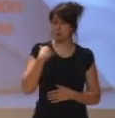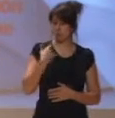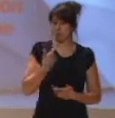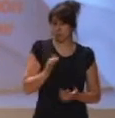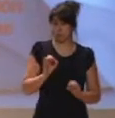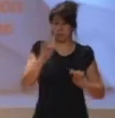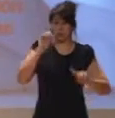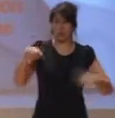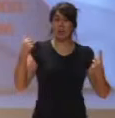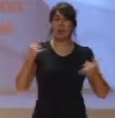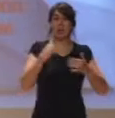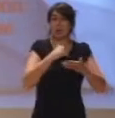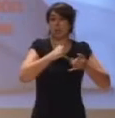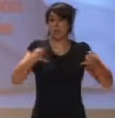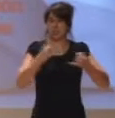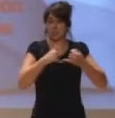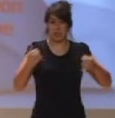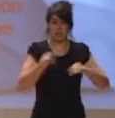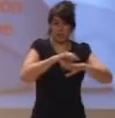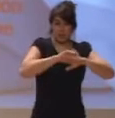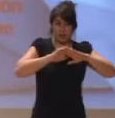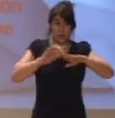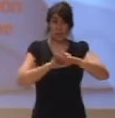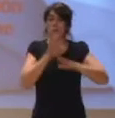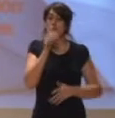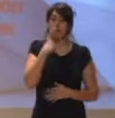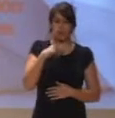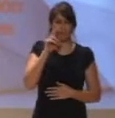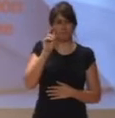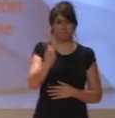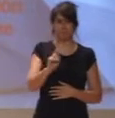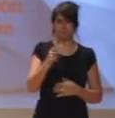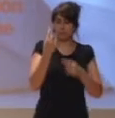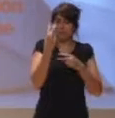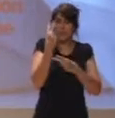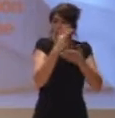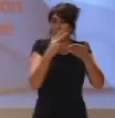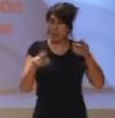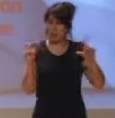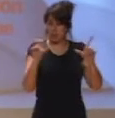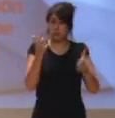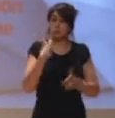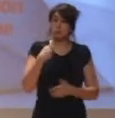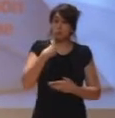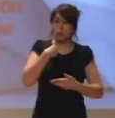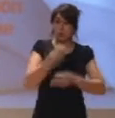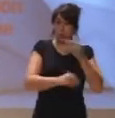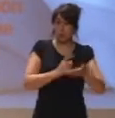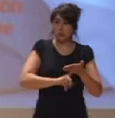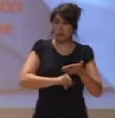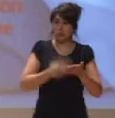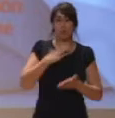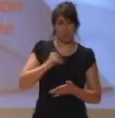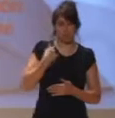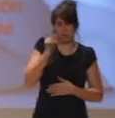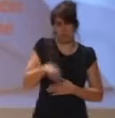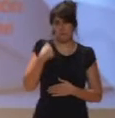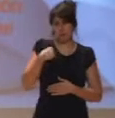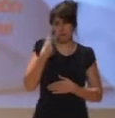in Braille, what you do is read the screen so that you